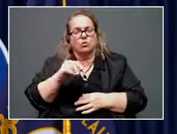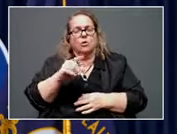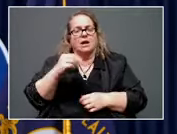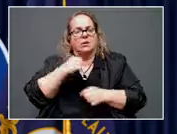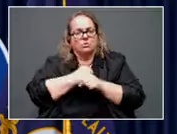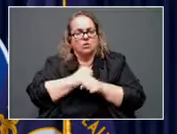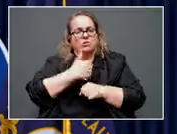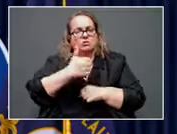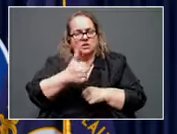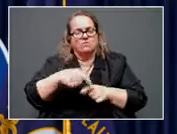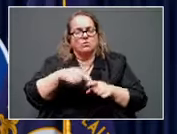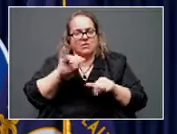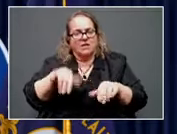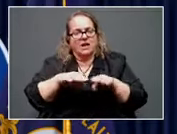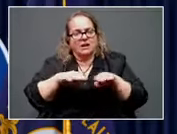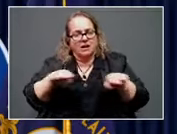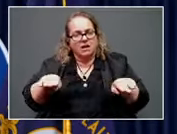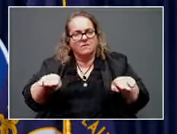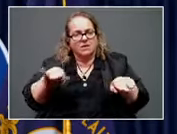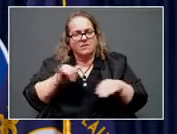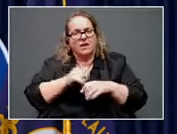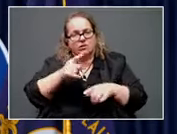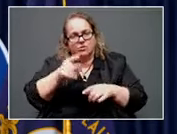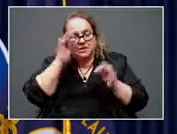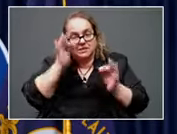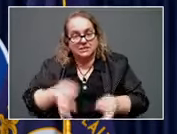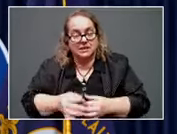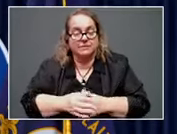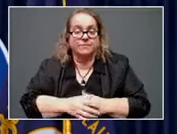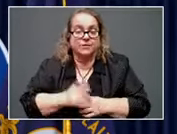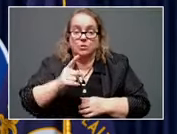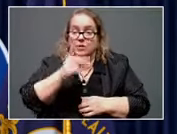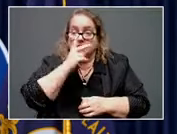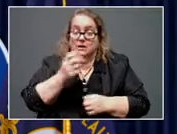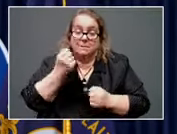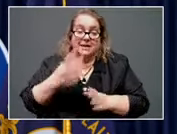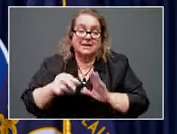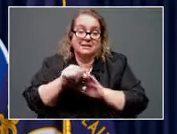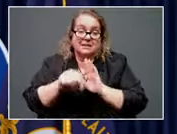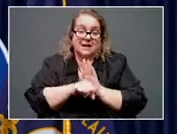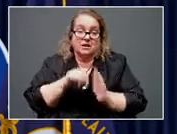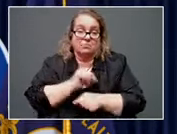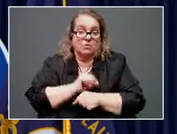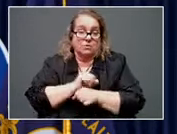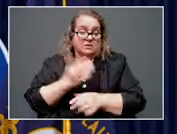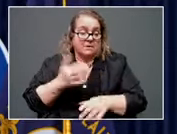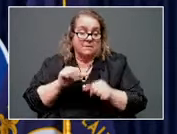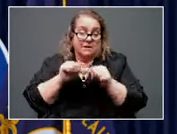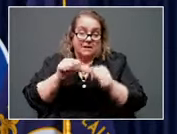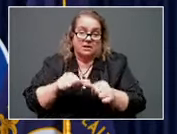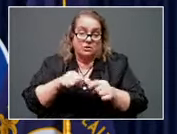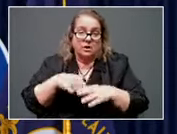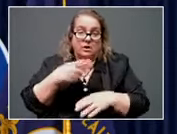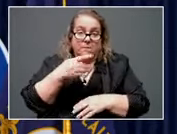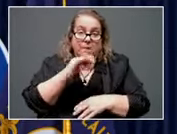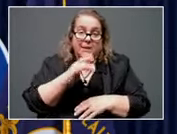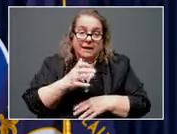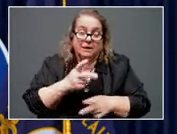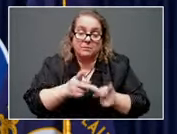that level that you decide. I think you'll see a number of state employees continuing in public settings to wear